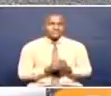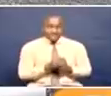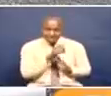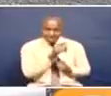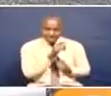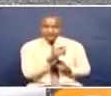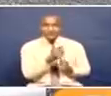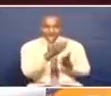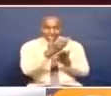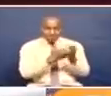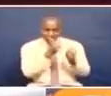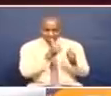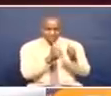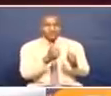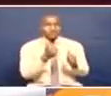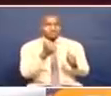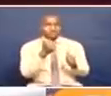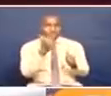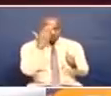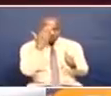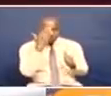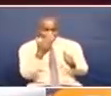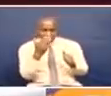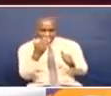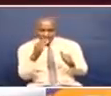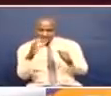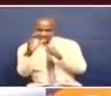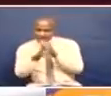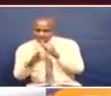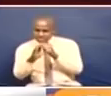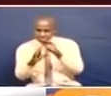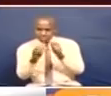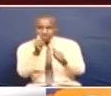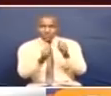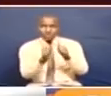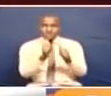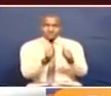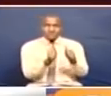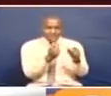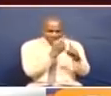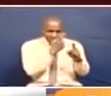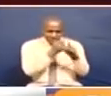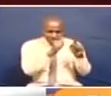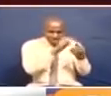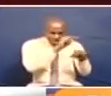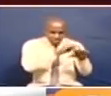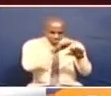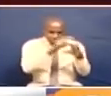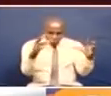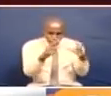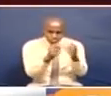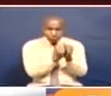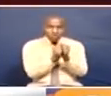that recognizes the very nature of a nation that is built of many small different nations trying to come